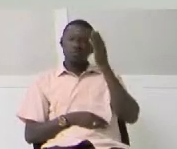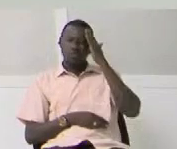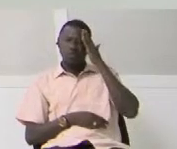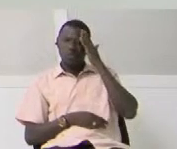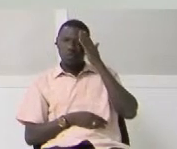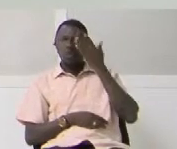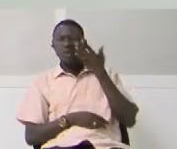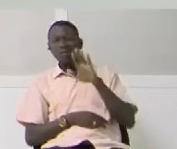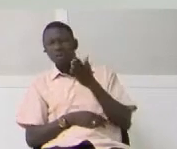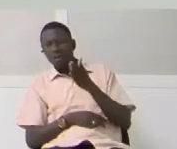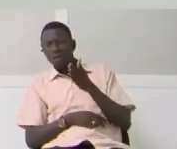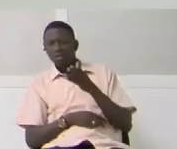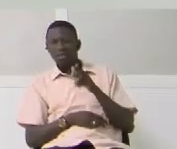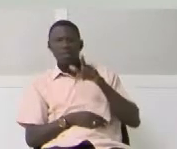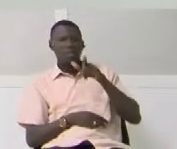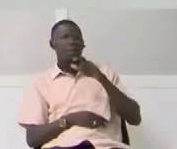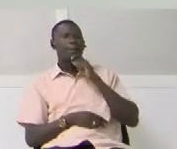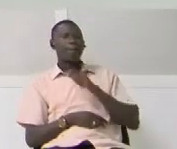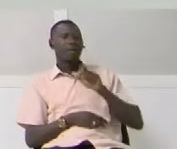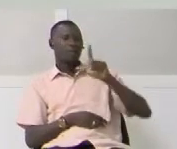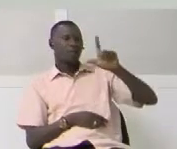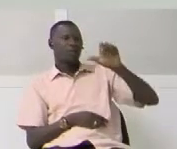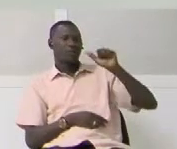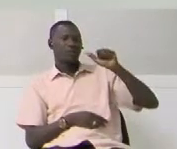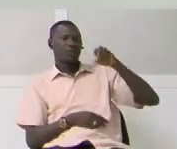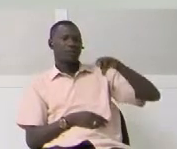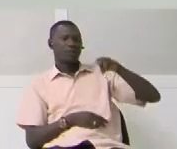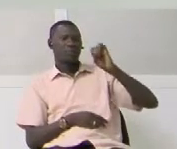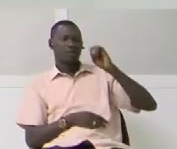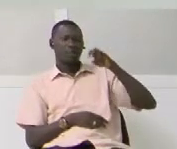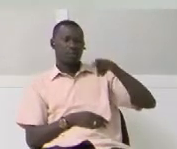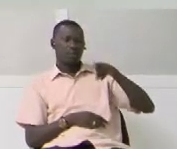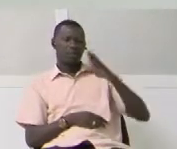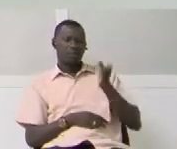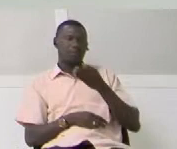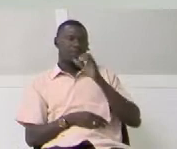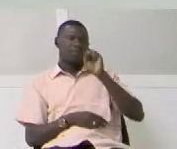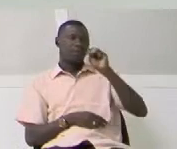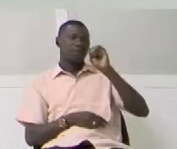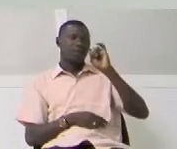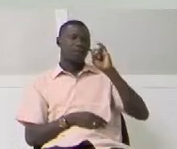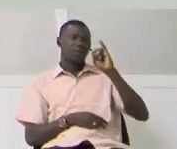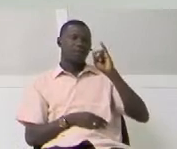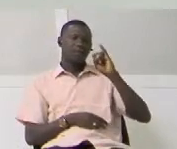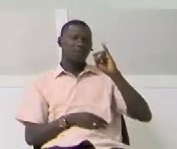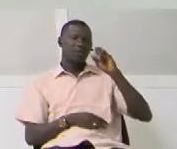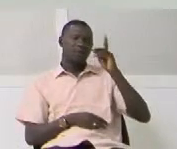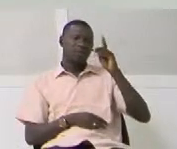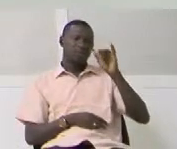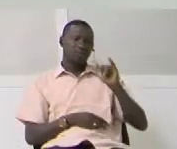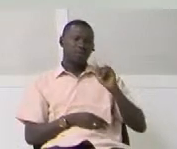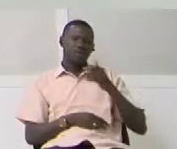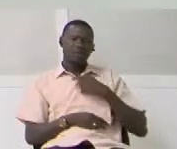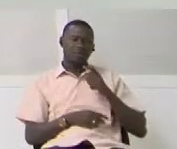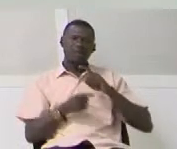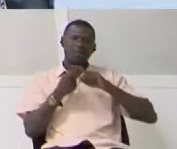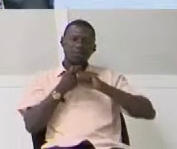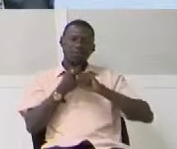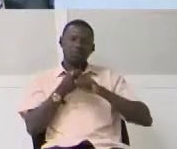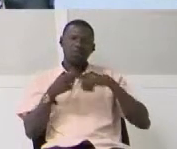state house na xamone ndax lamin sedi dafa amone ben joko ak state house Wow, because one kind